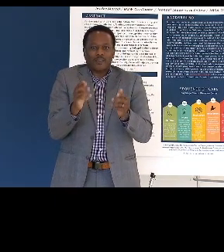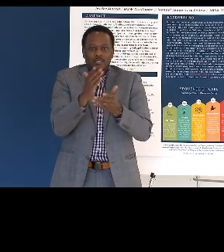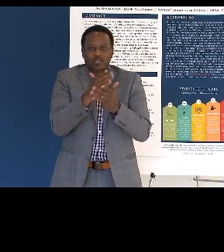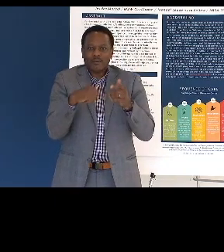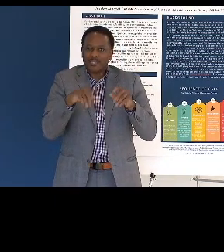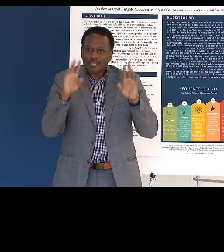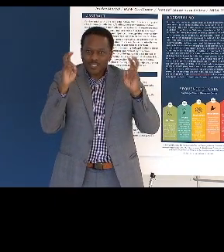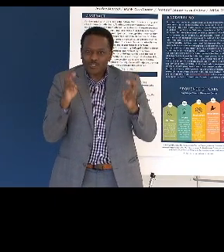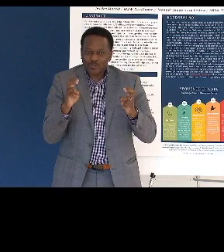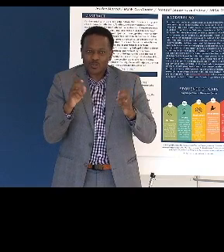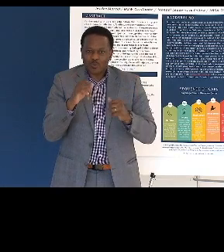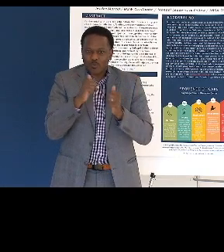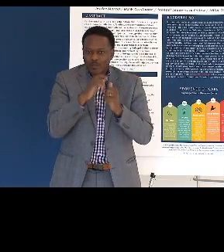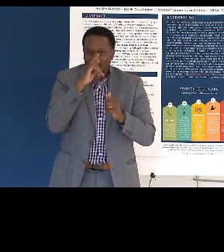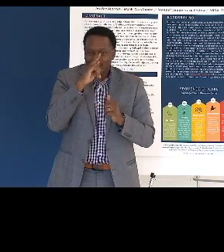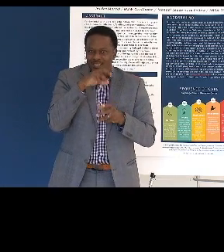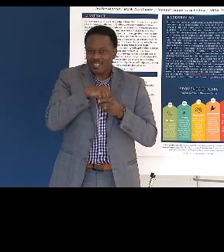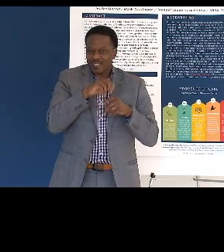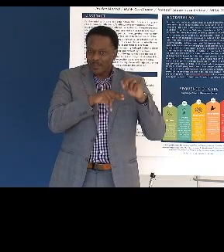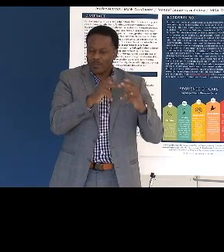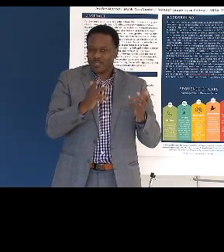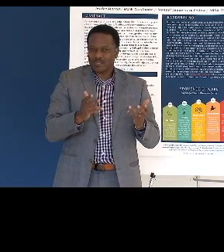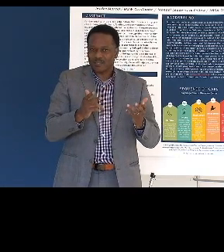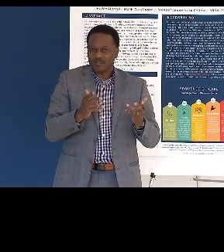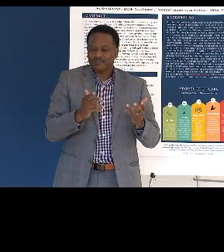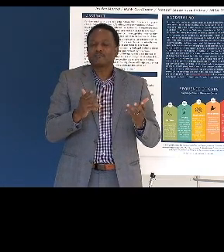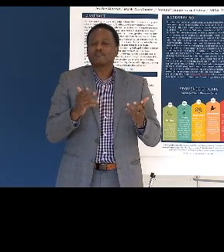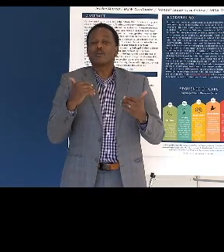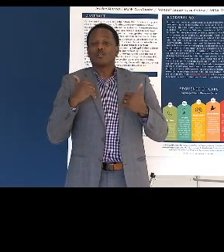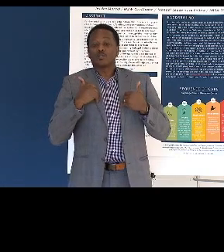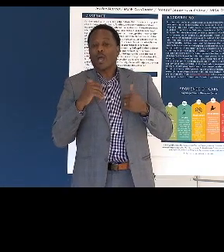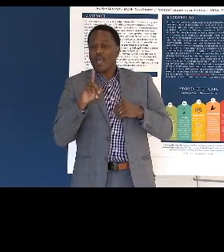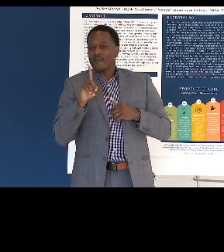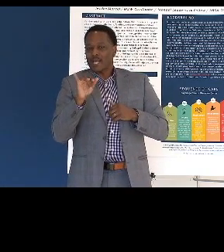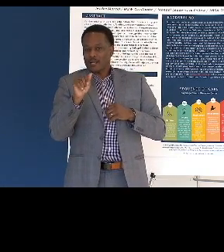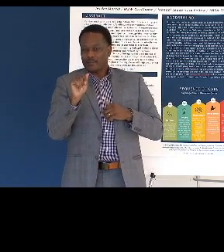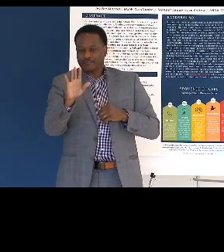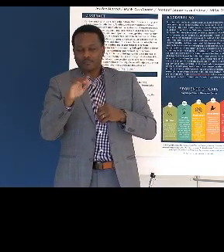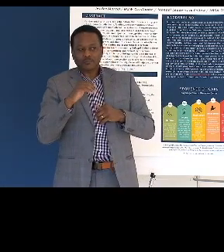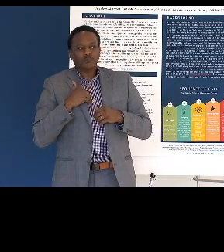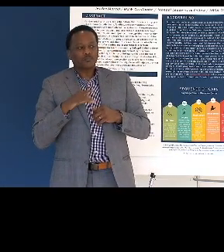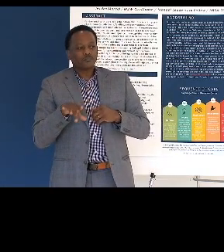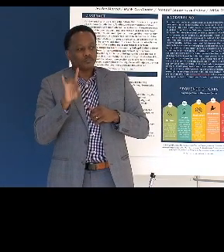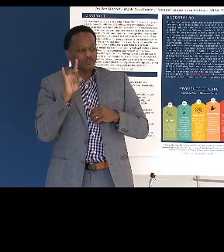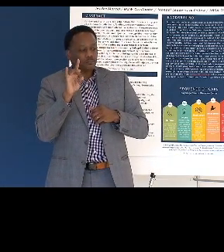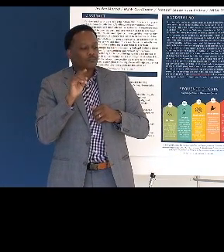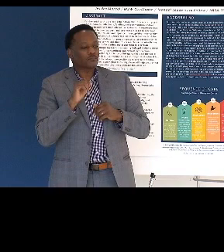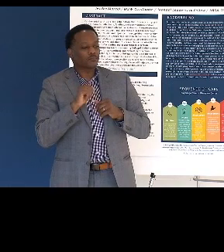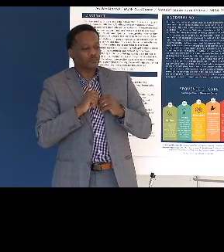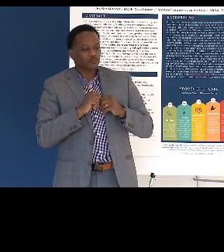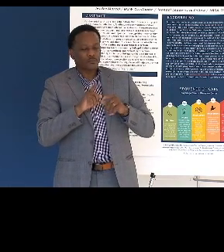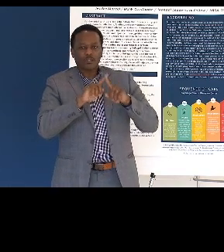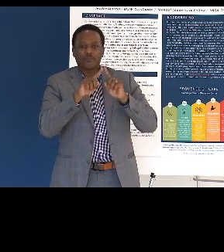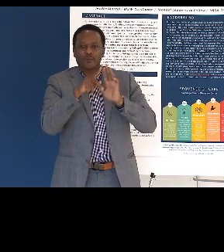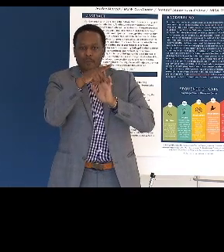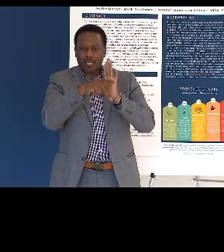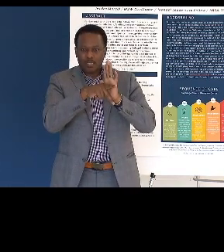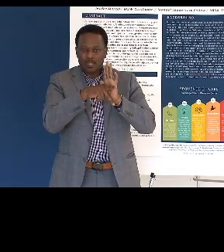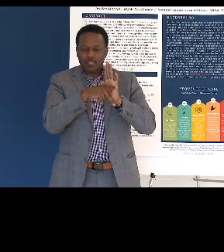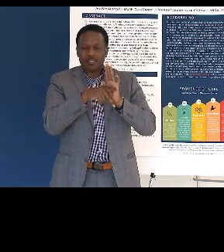building? So I do have data. What I discovered in the midst of all this is how policy as the